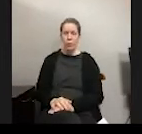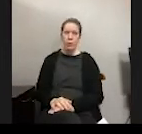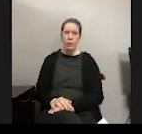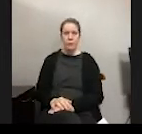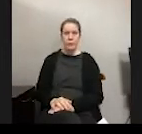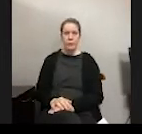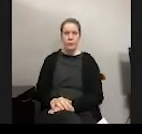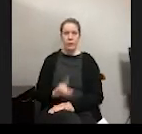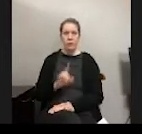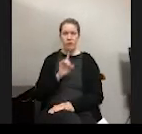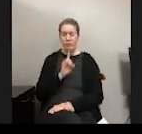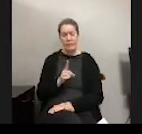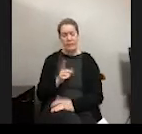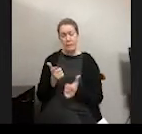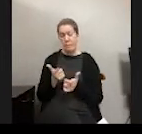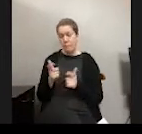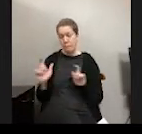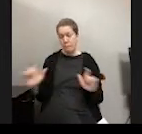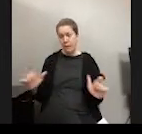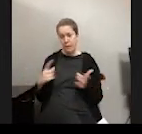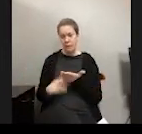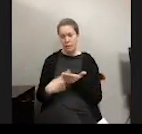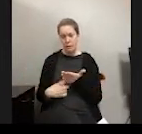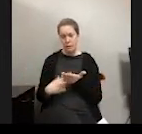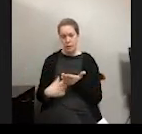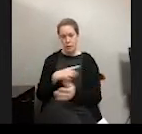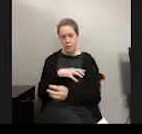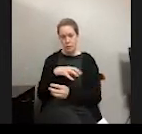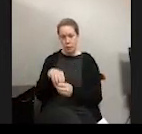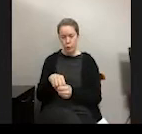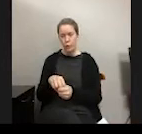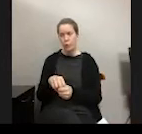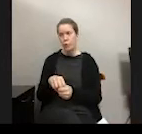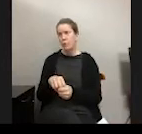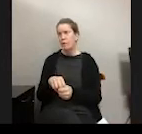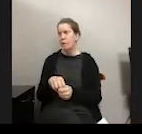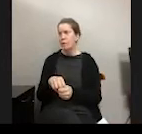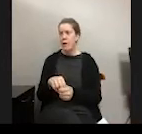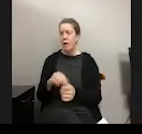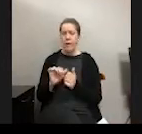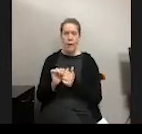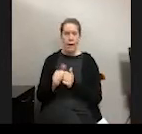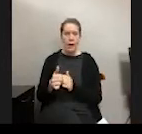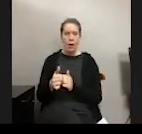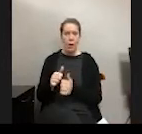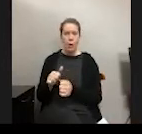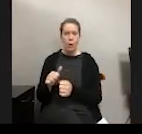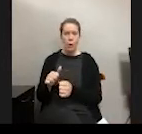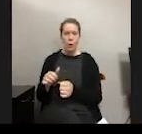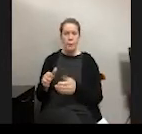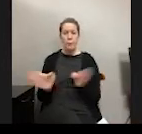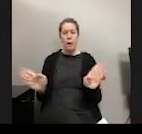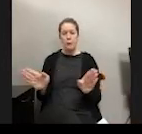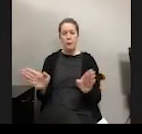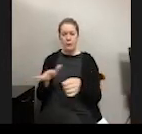It's a big discussion that includes a lot of things about how public space is accessed